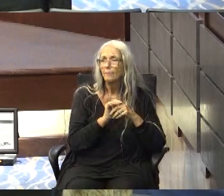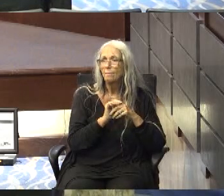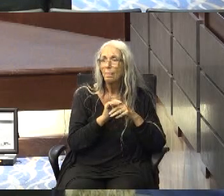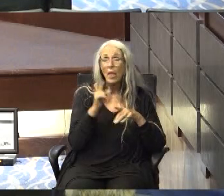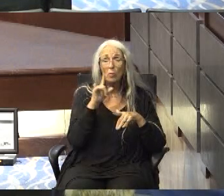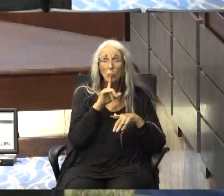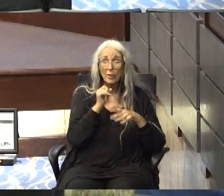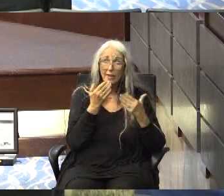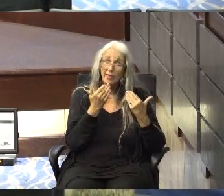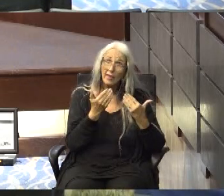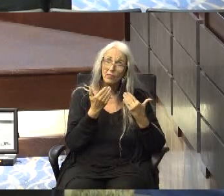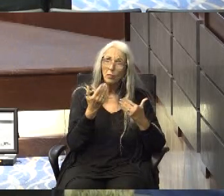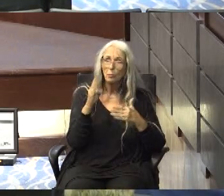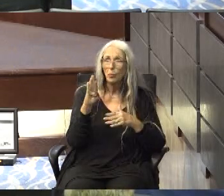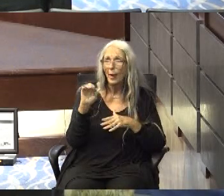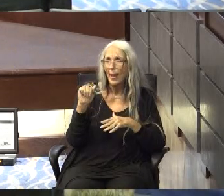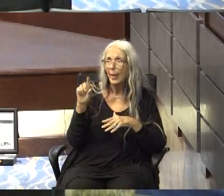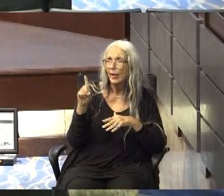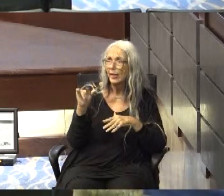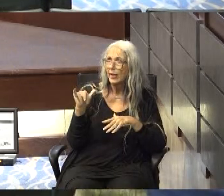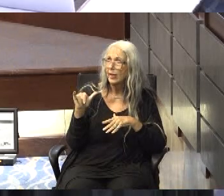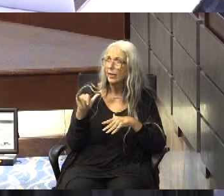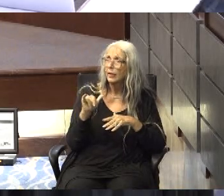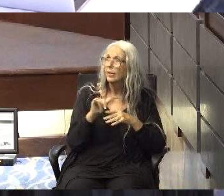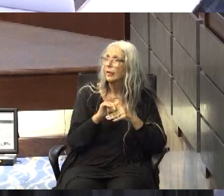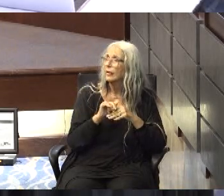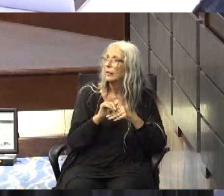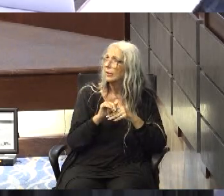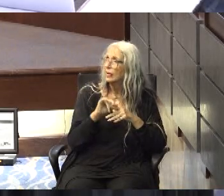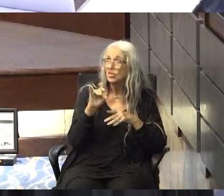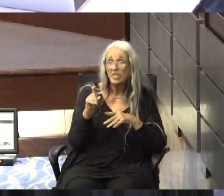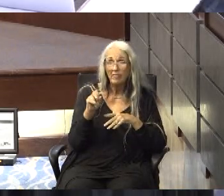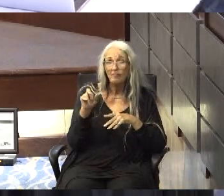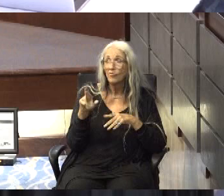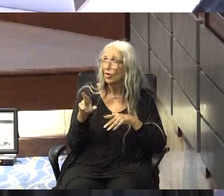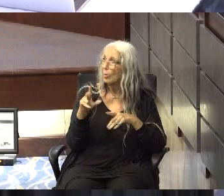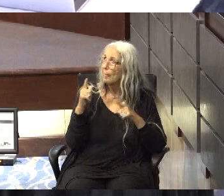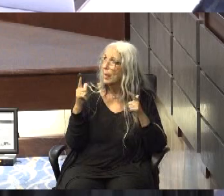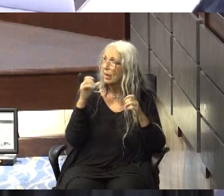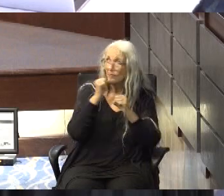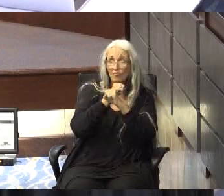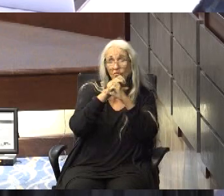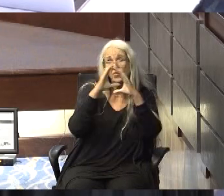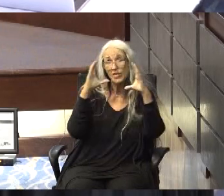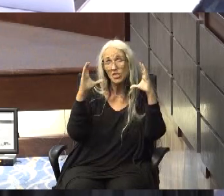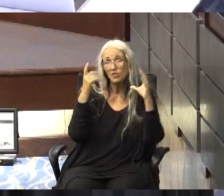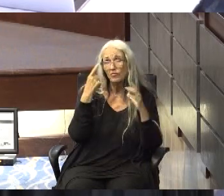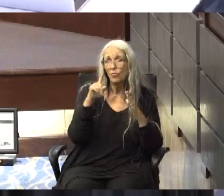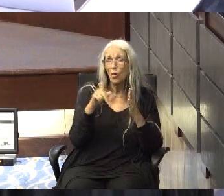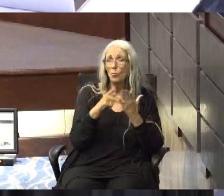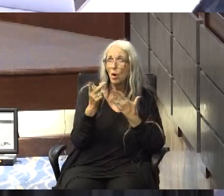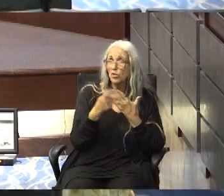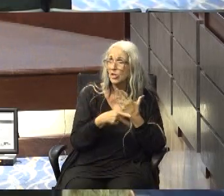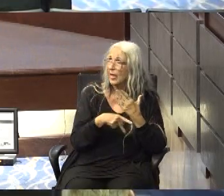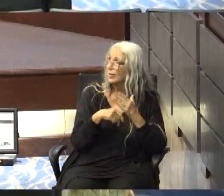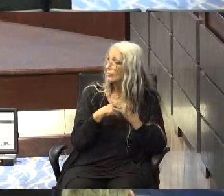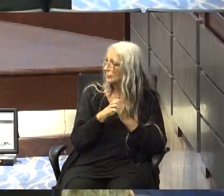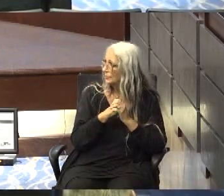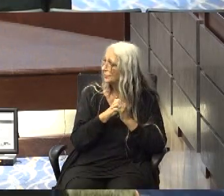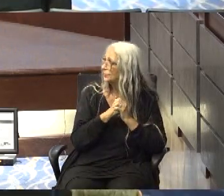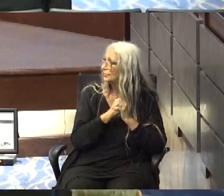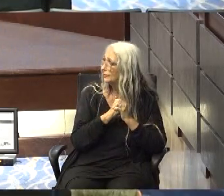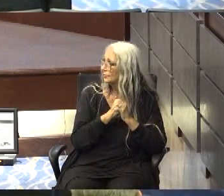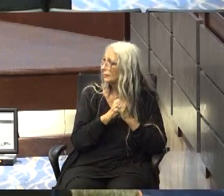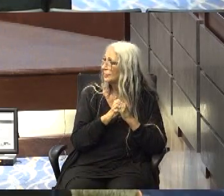Really thankful for Bradley and Jennifer and their vision, Bradley's big vision for this project. He has